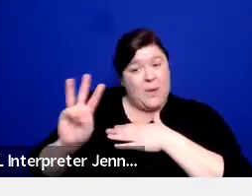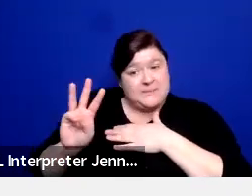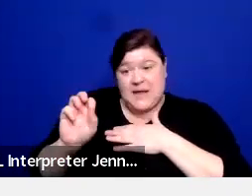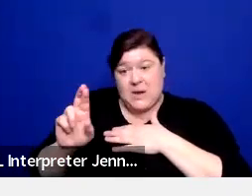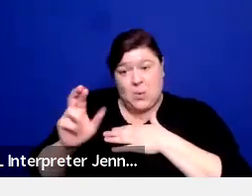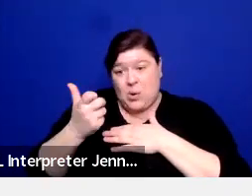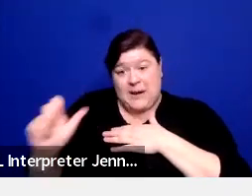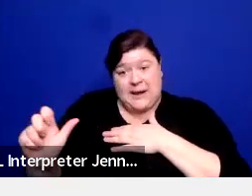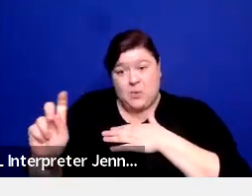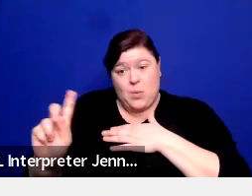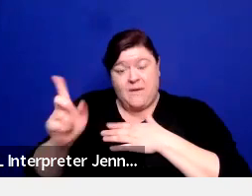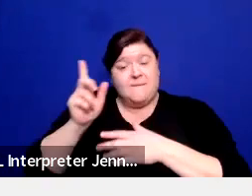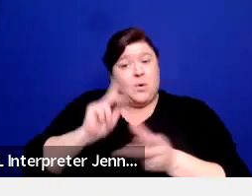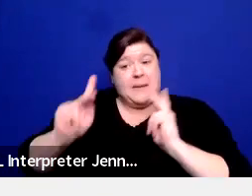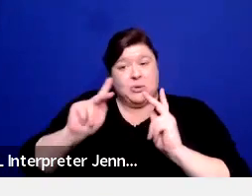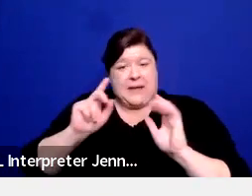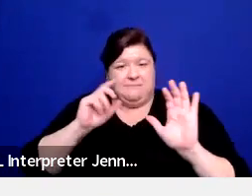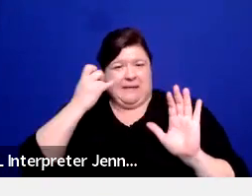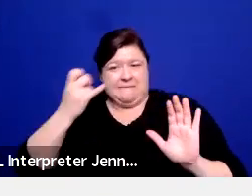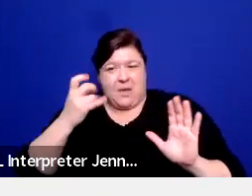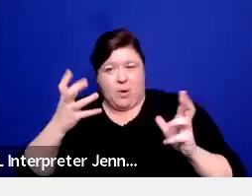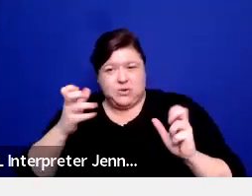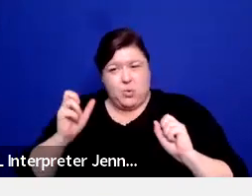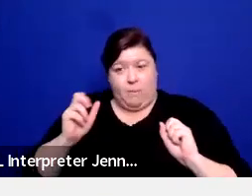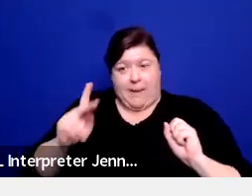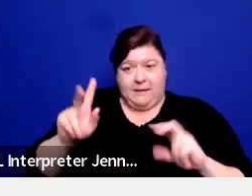at any location for people to go back and look at?